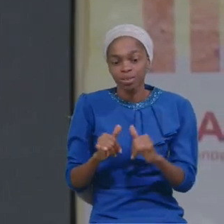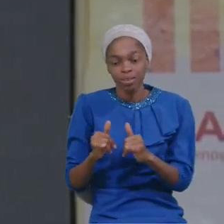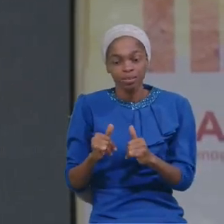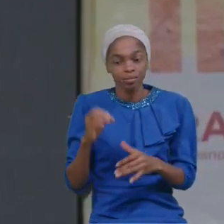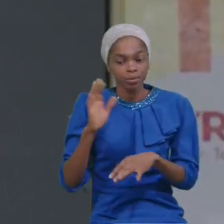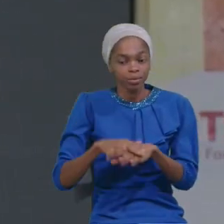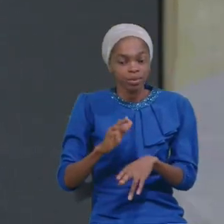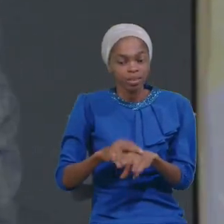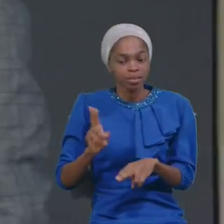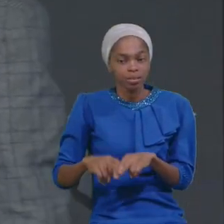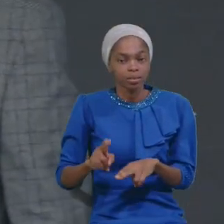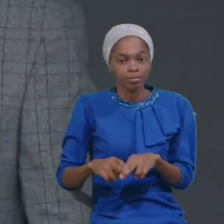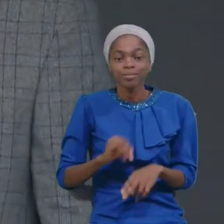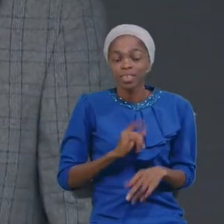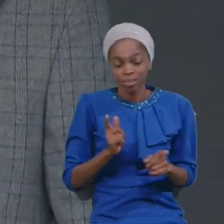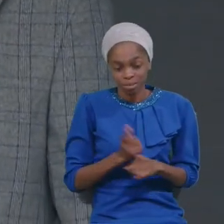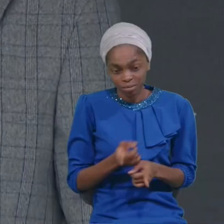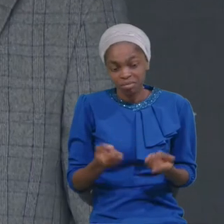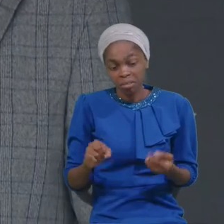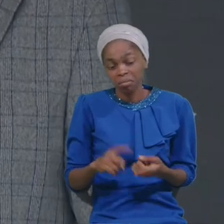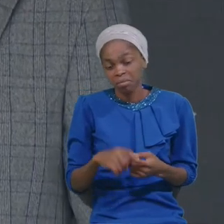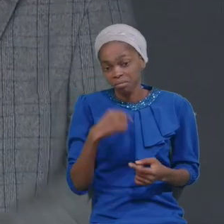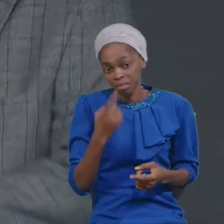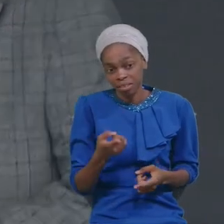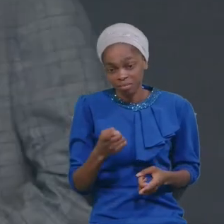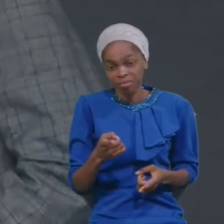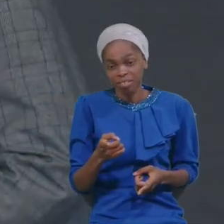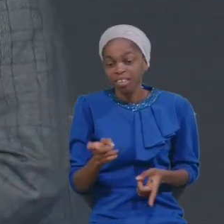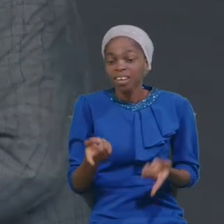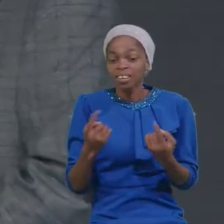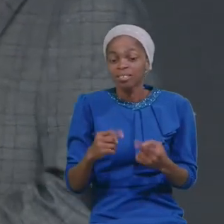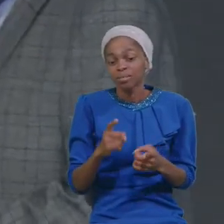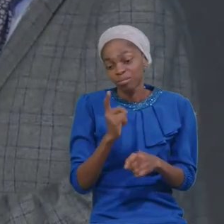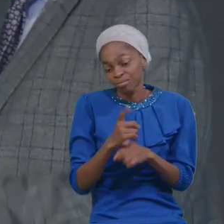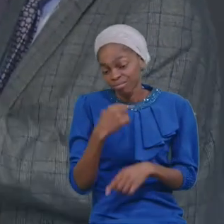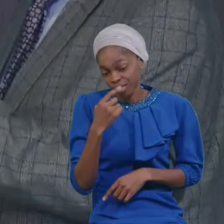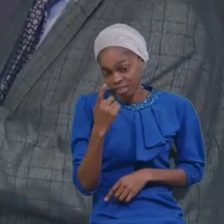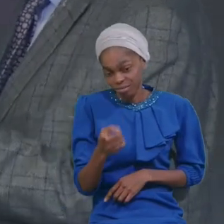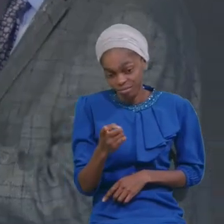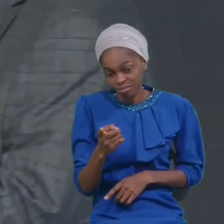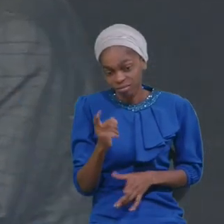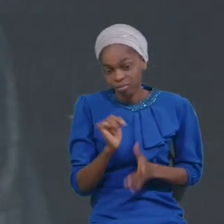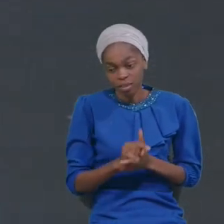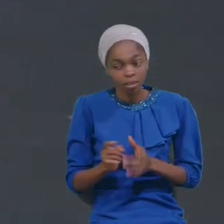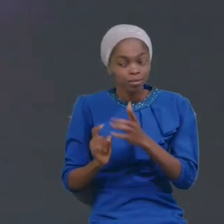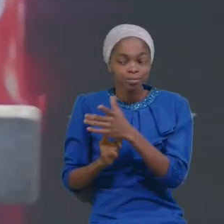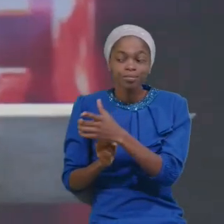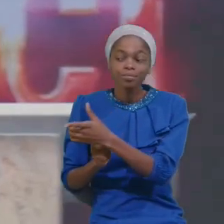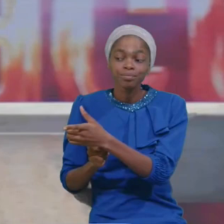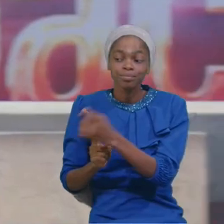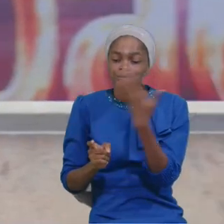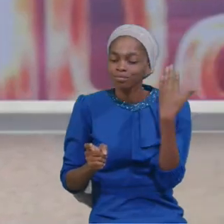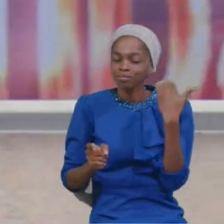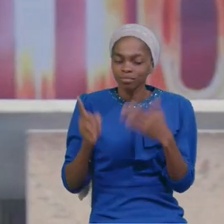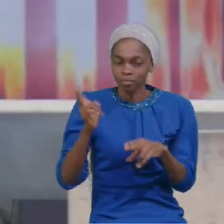you that so-and-so was on that seat. And when he forgot himself and he became too happy, we'll